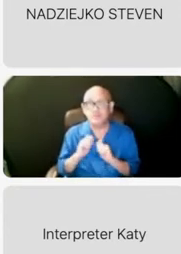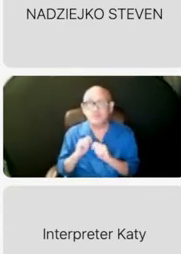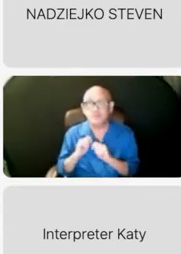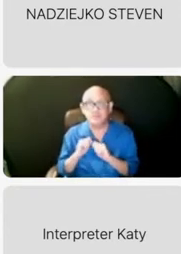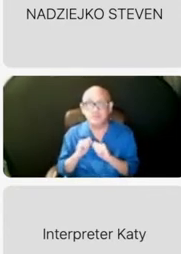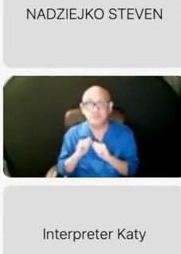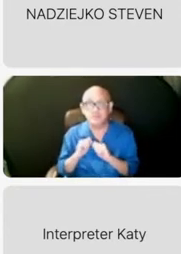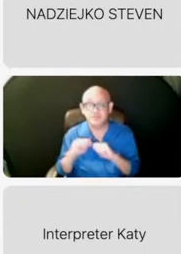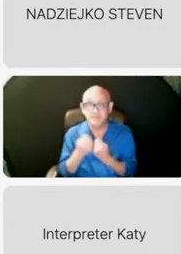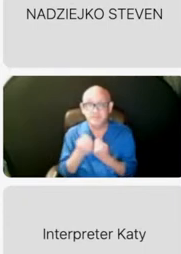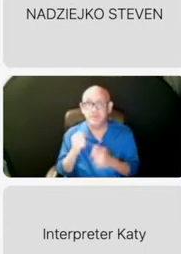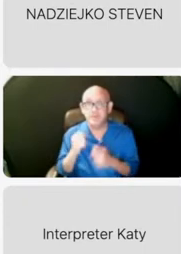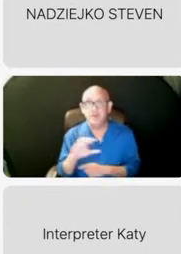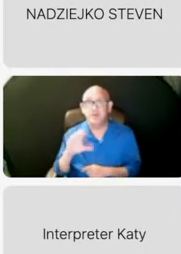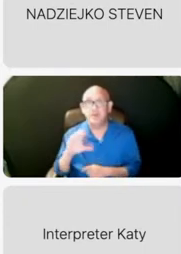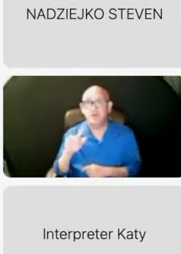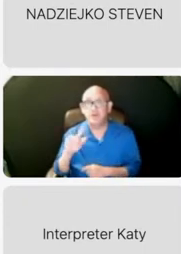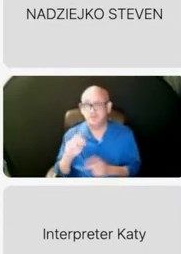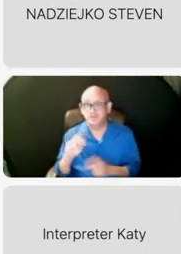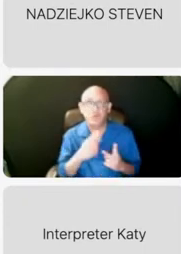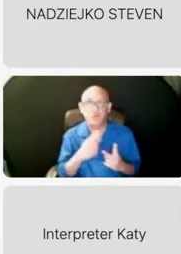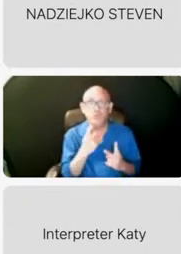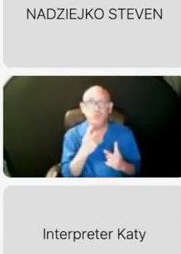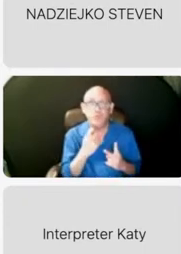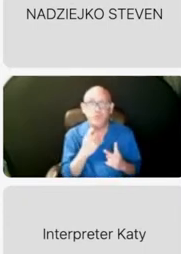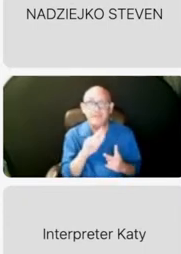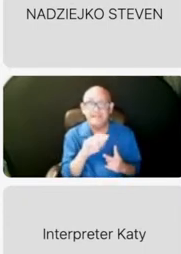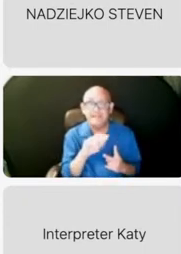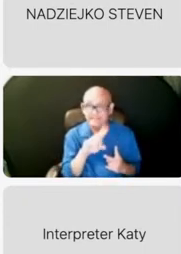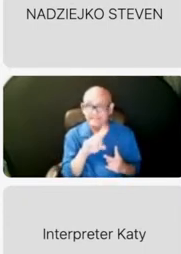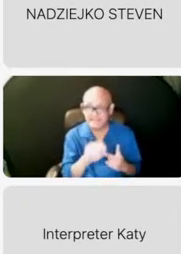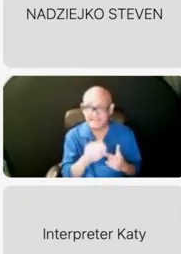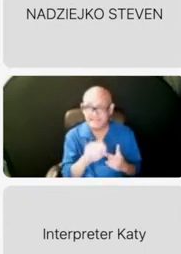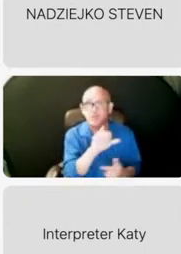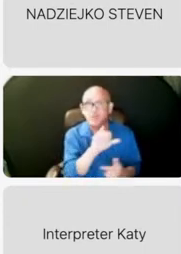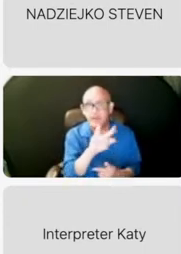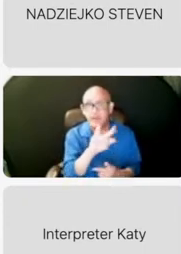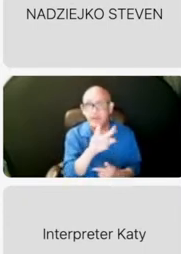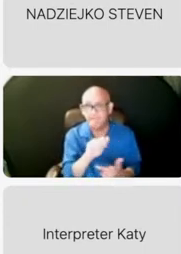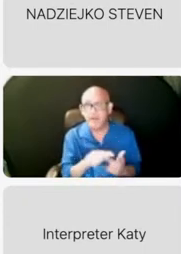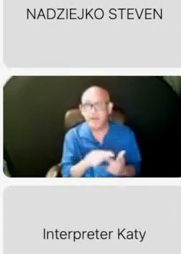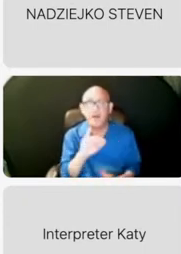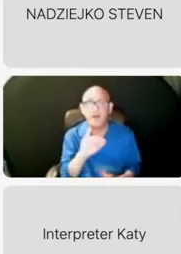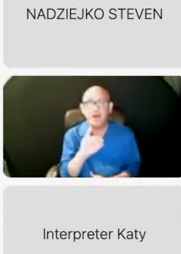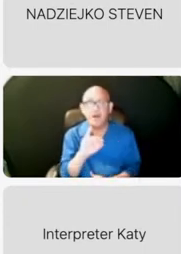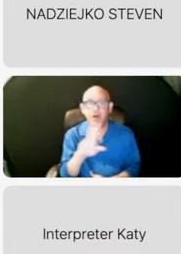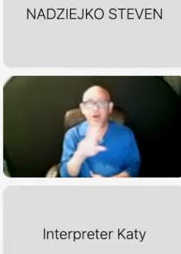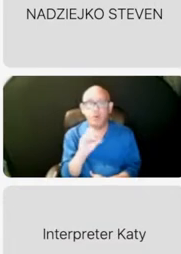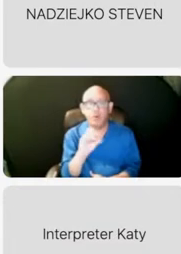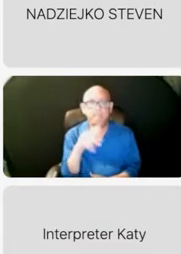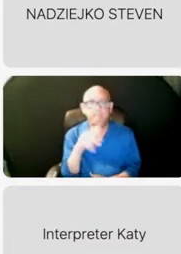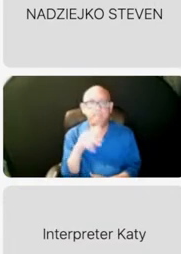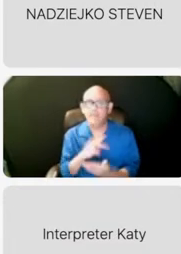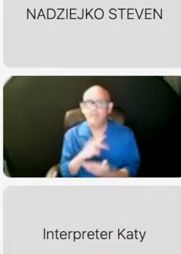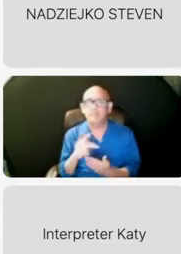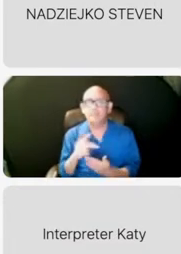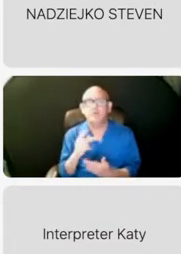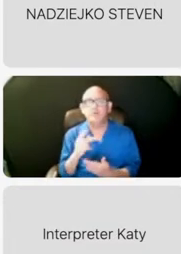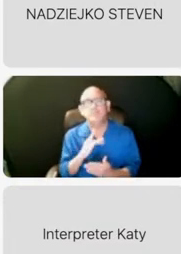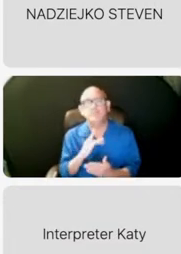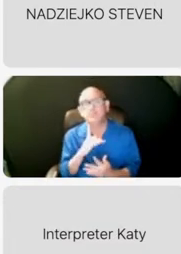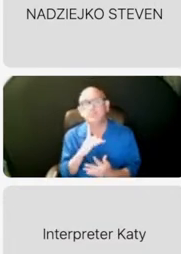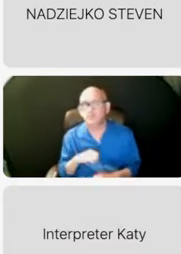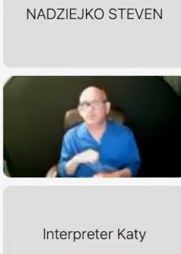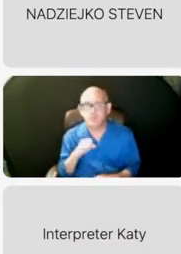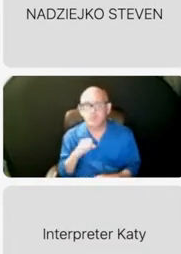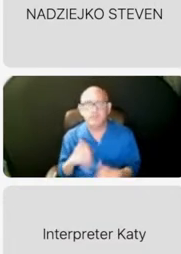redlands rop and it's a program that we are so proud of and it's because of